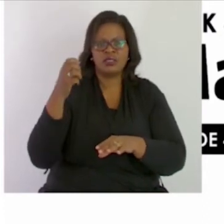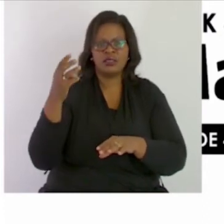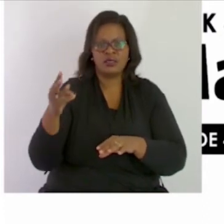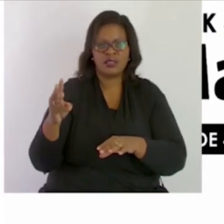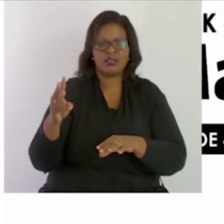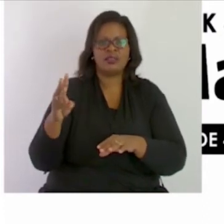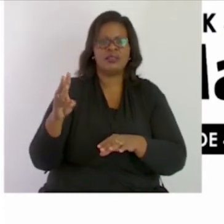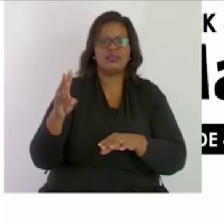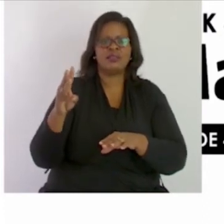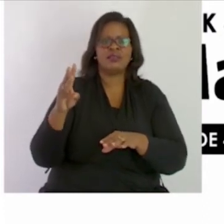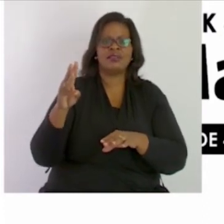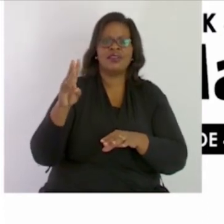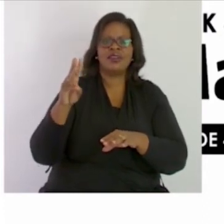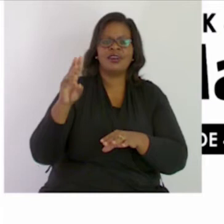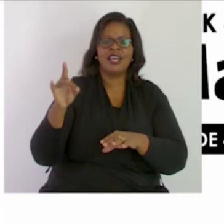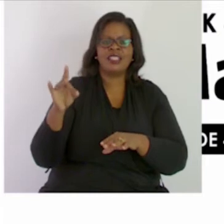34,670.